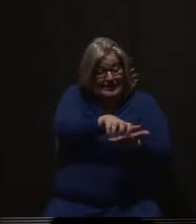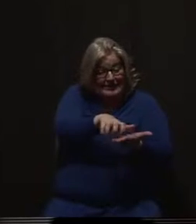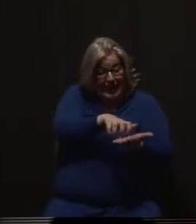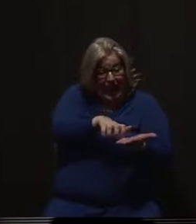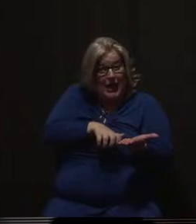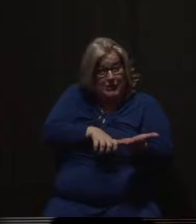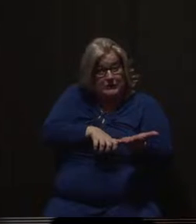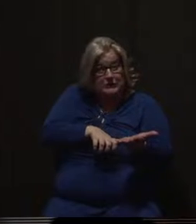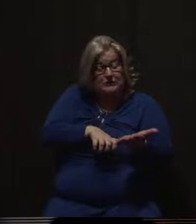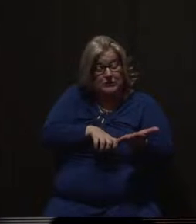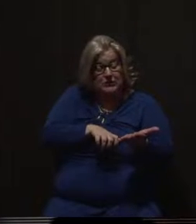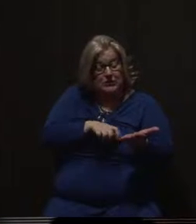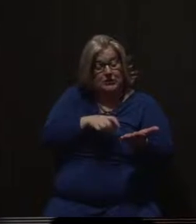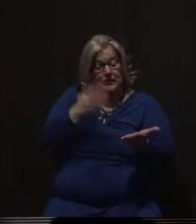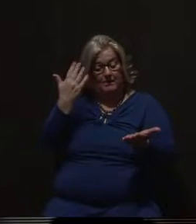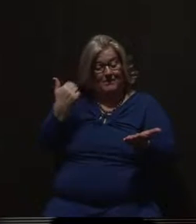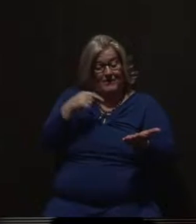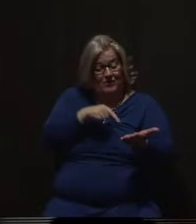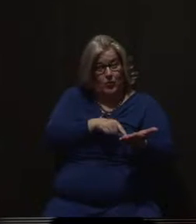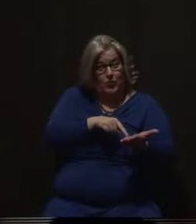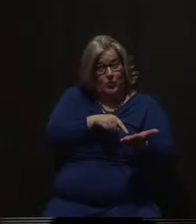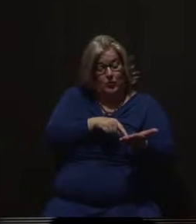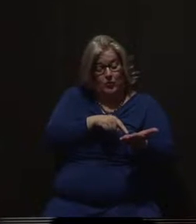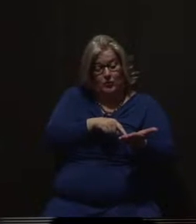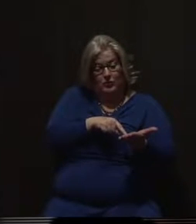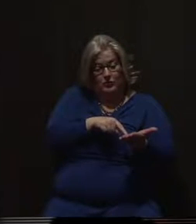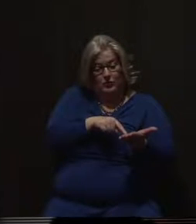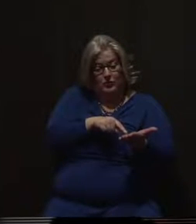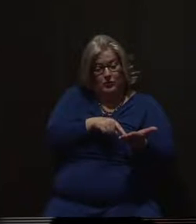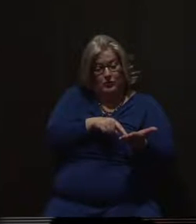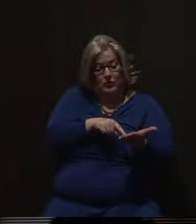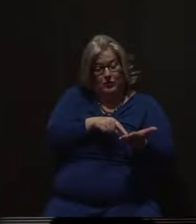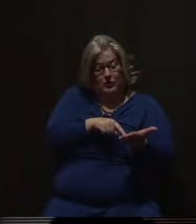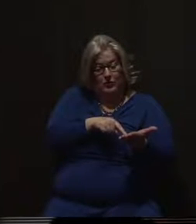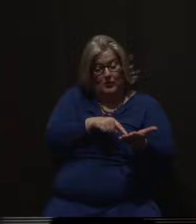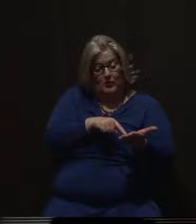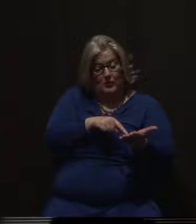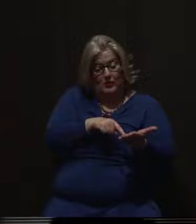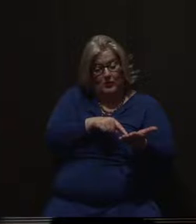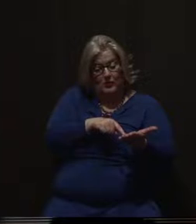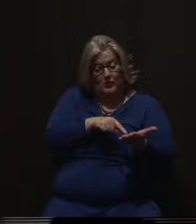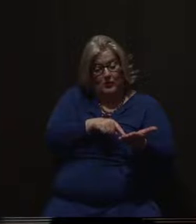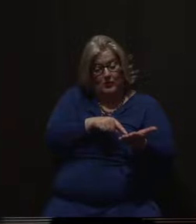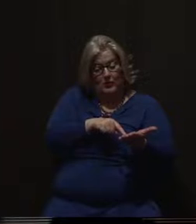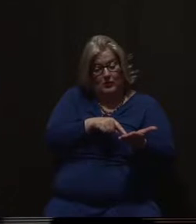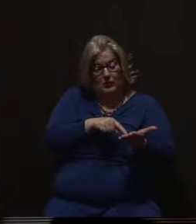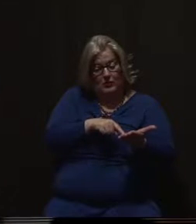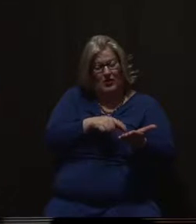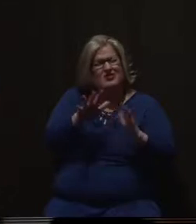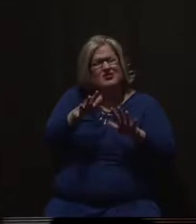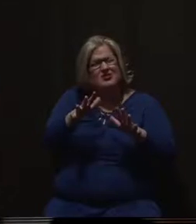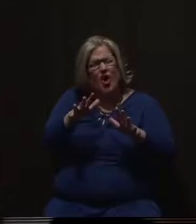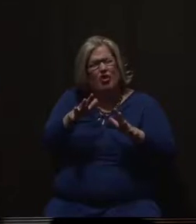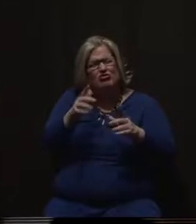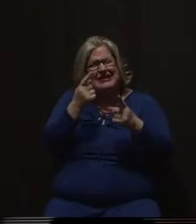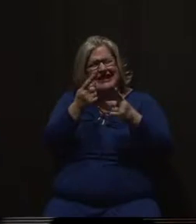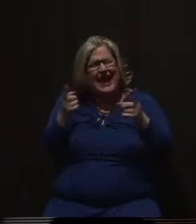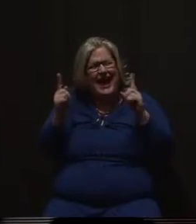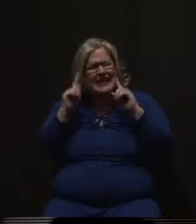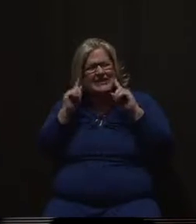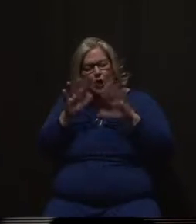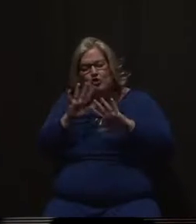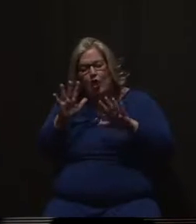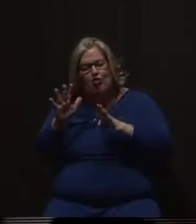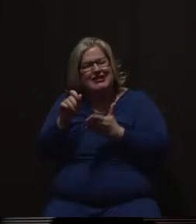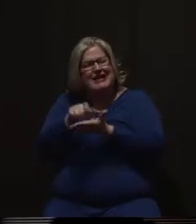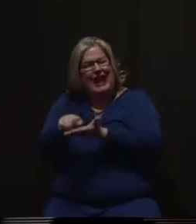a literary text, it wasn't, it is in between academia and literature, but basically